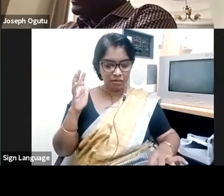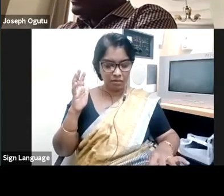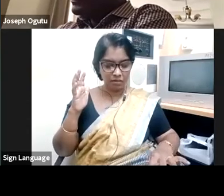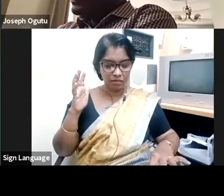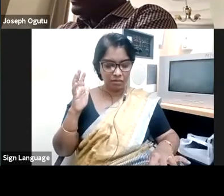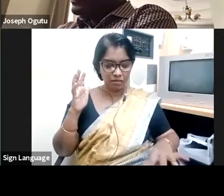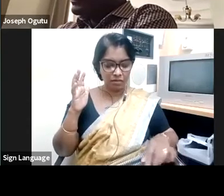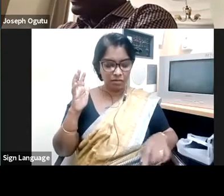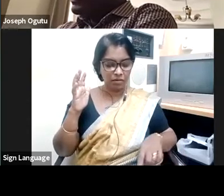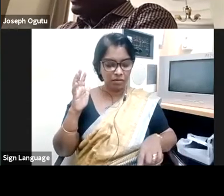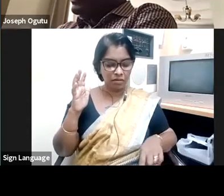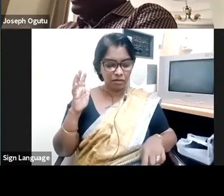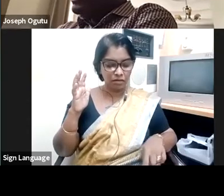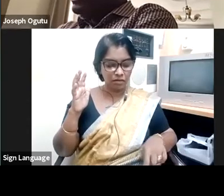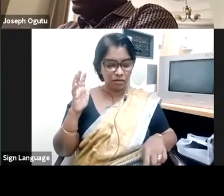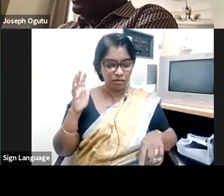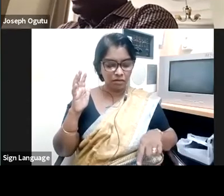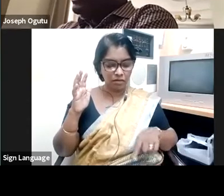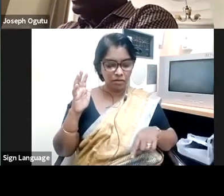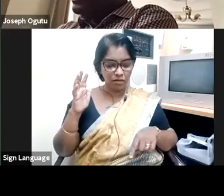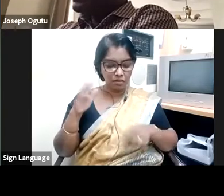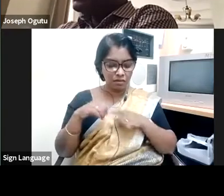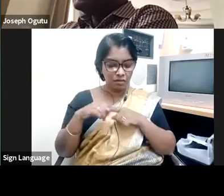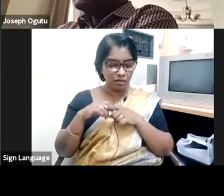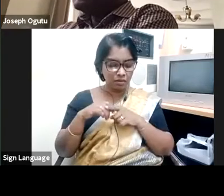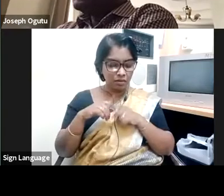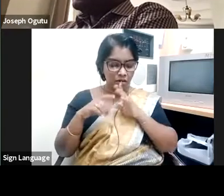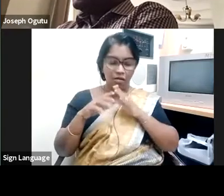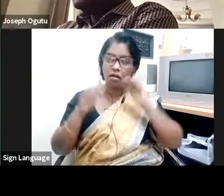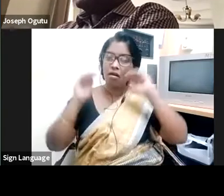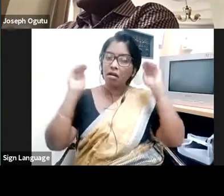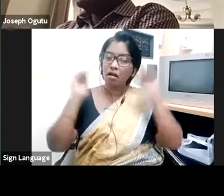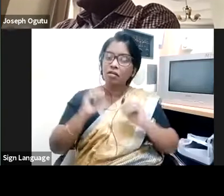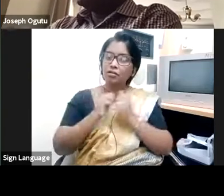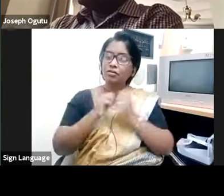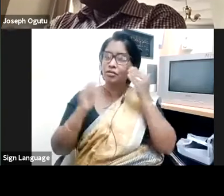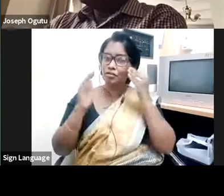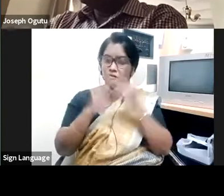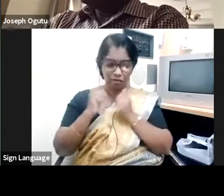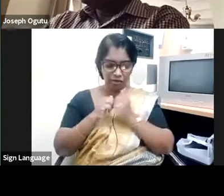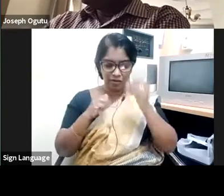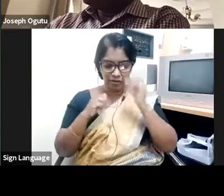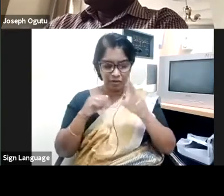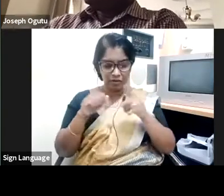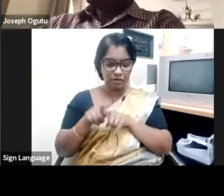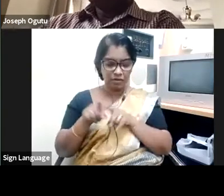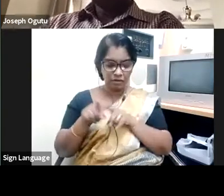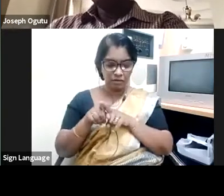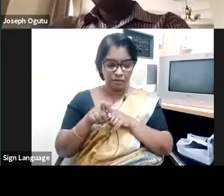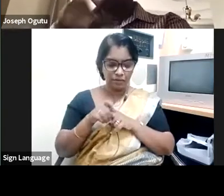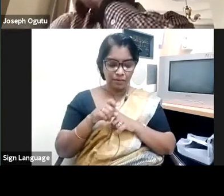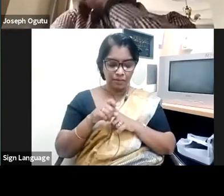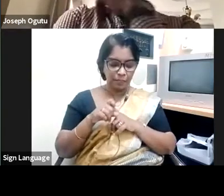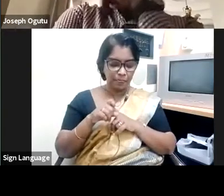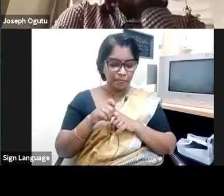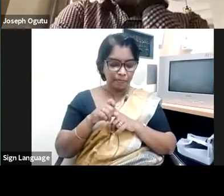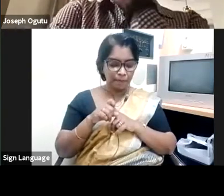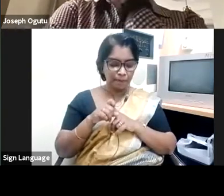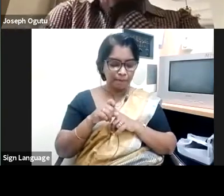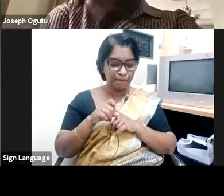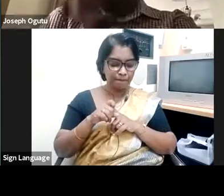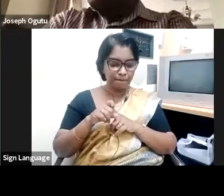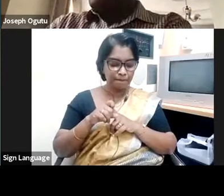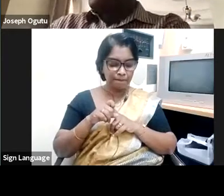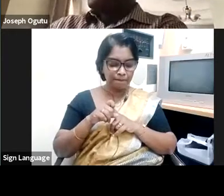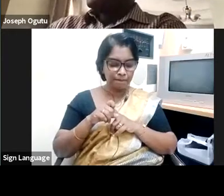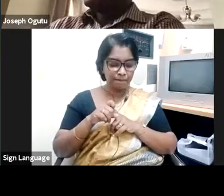then we wonder why it doesn't work. So what design thinking really does is it helps you socialize your idea,